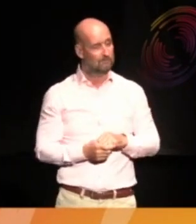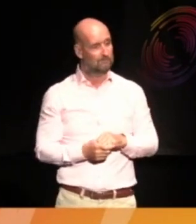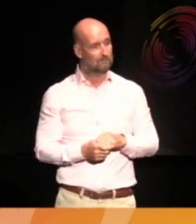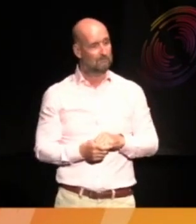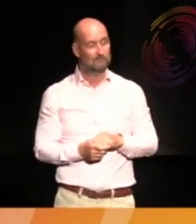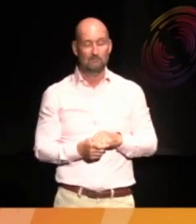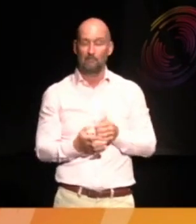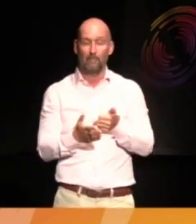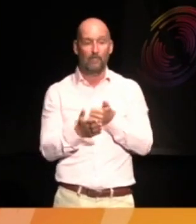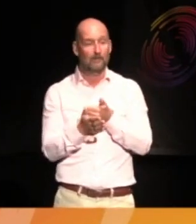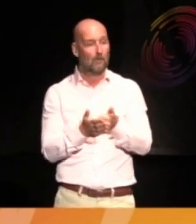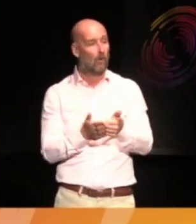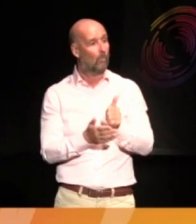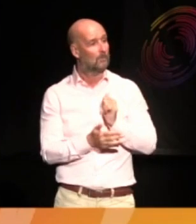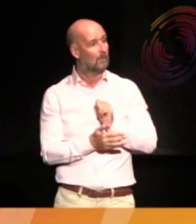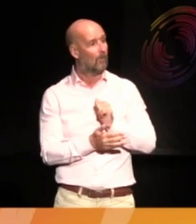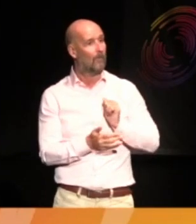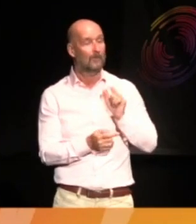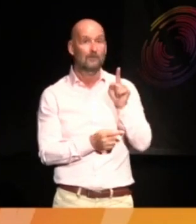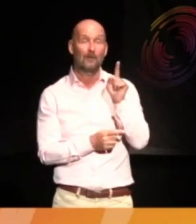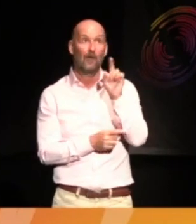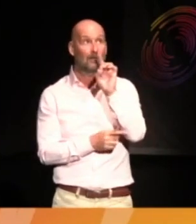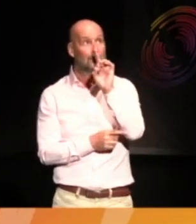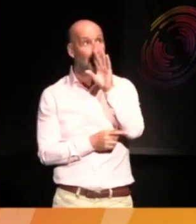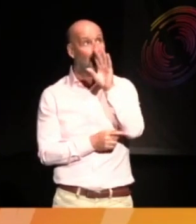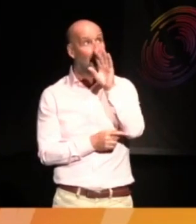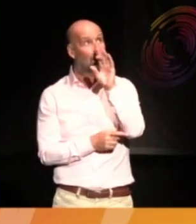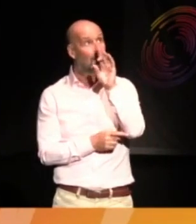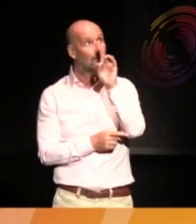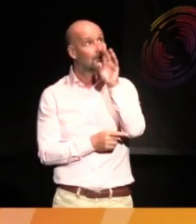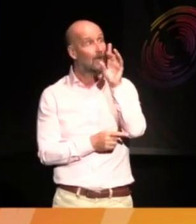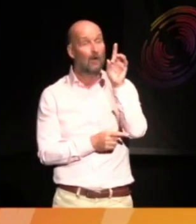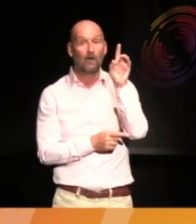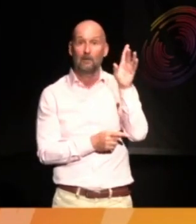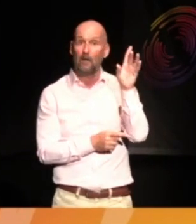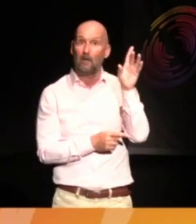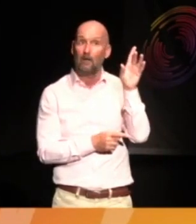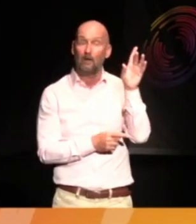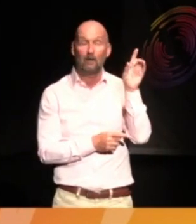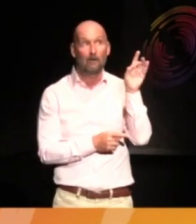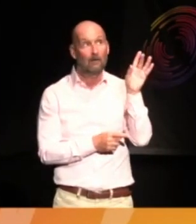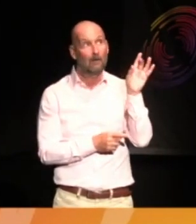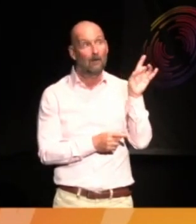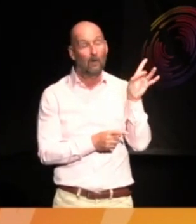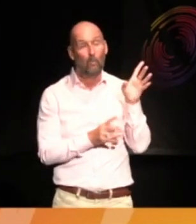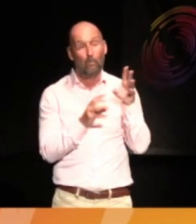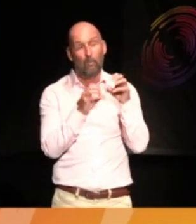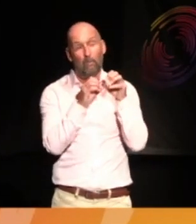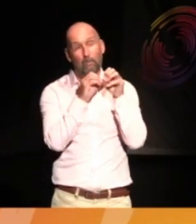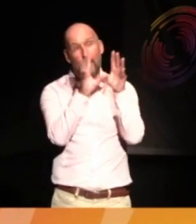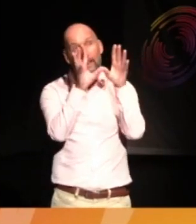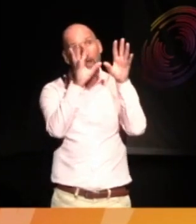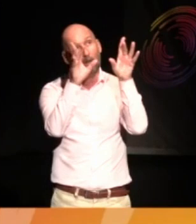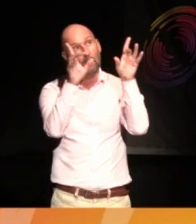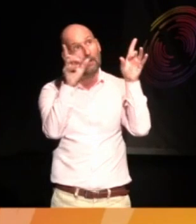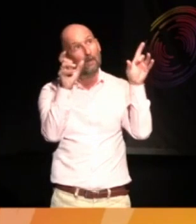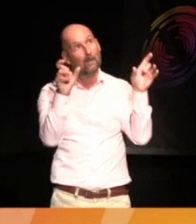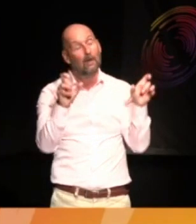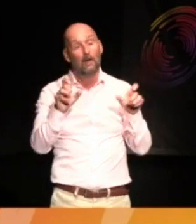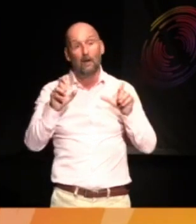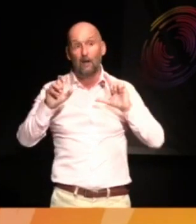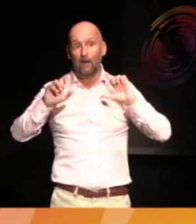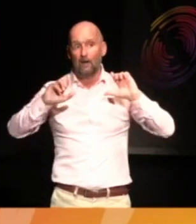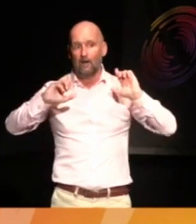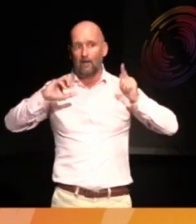is always the promise of a night sky, the what you are twinkle of a billion stars and surveillance